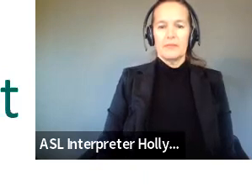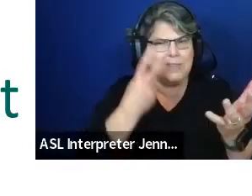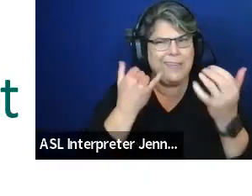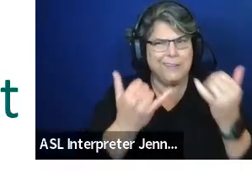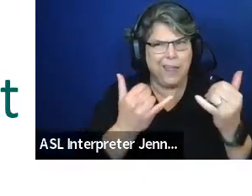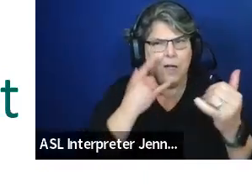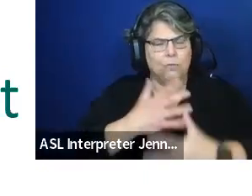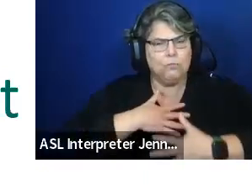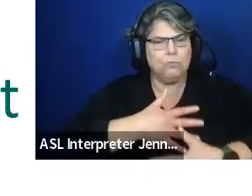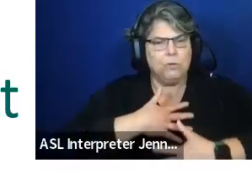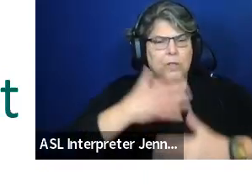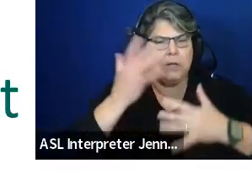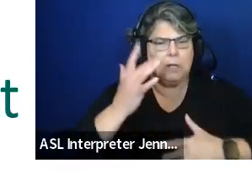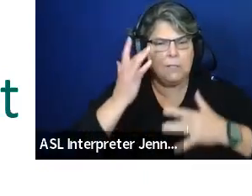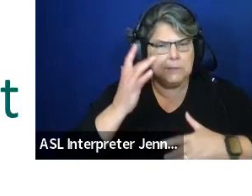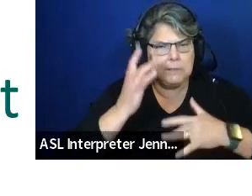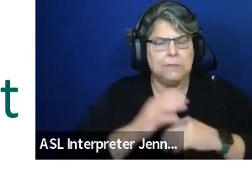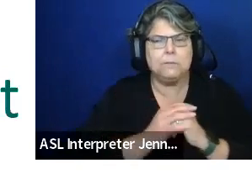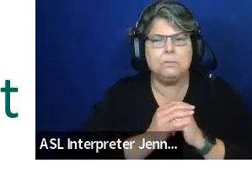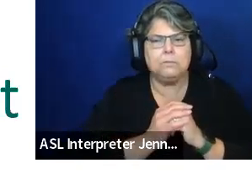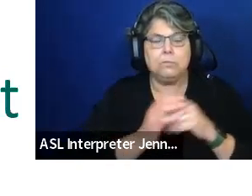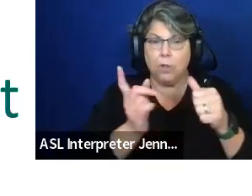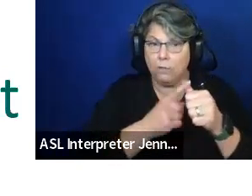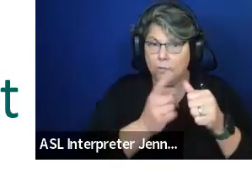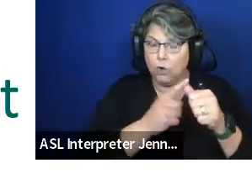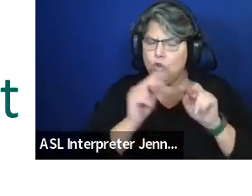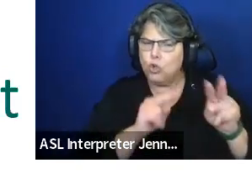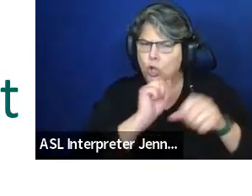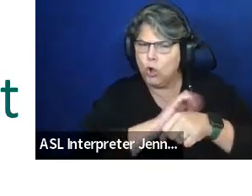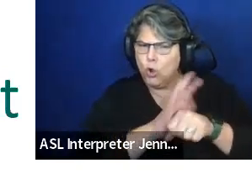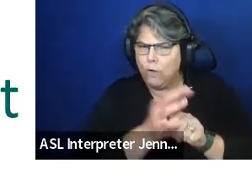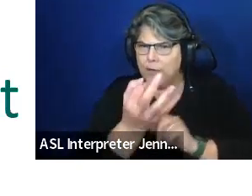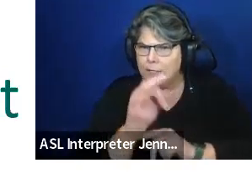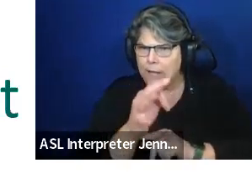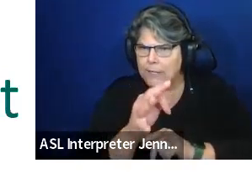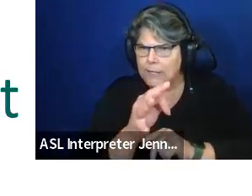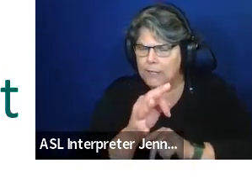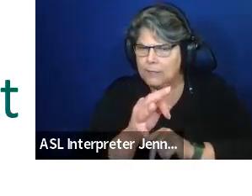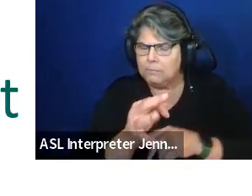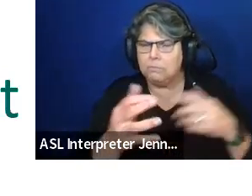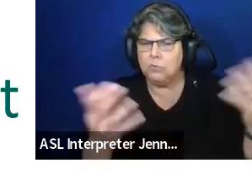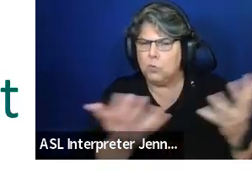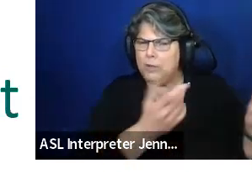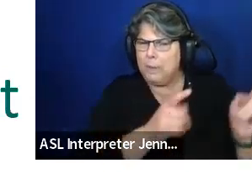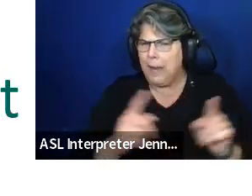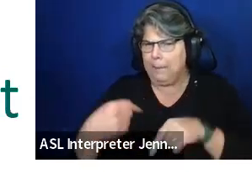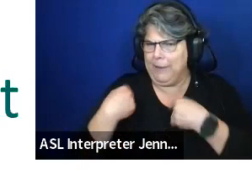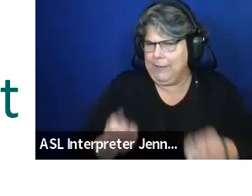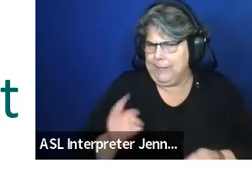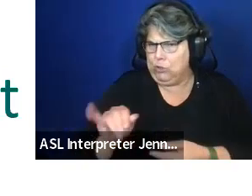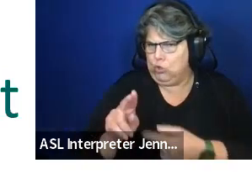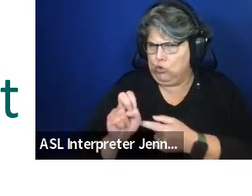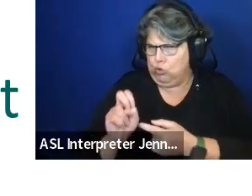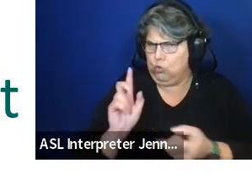respiratory illness. First, looking at COVID-19, looking at our trends since June of this year to